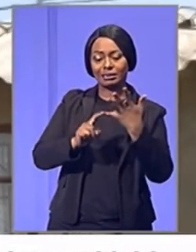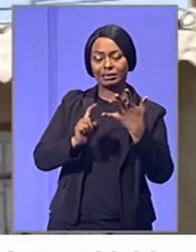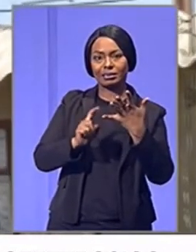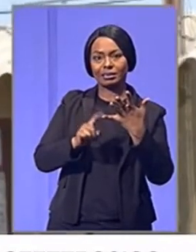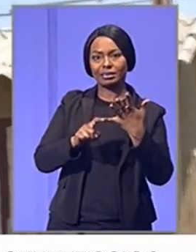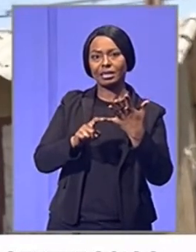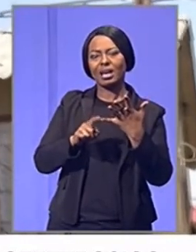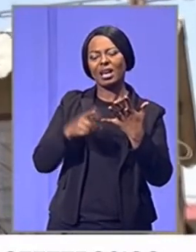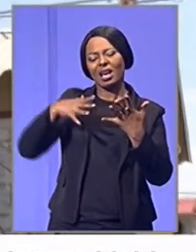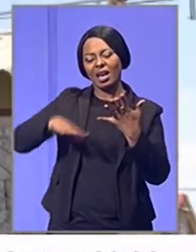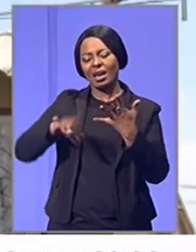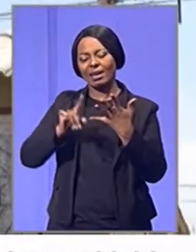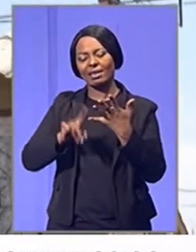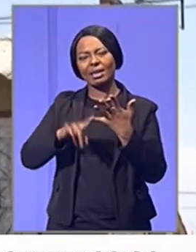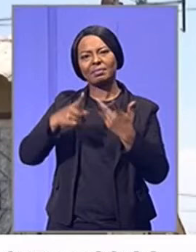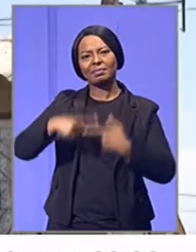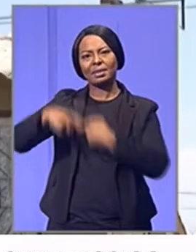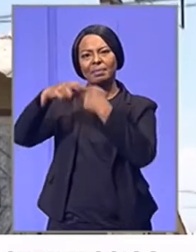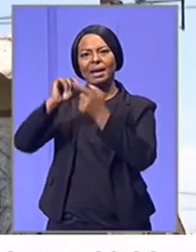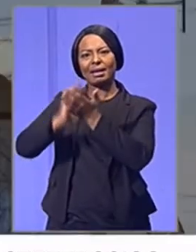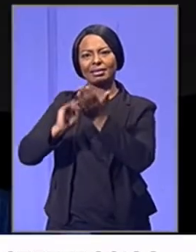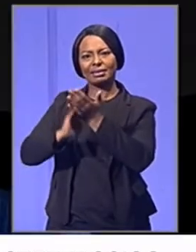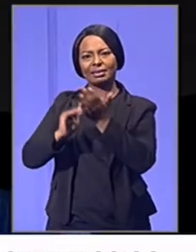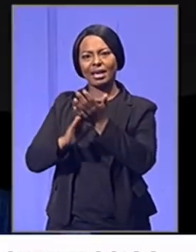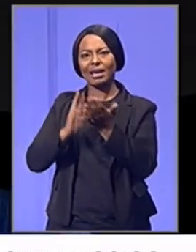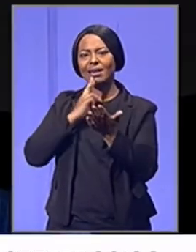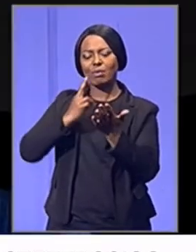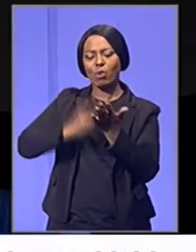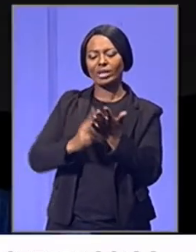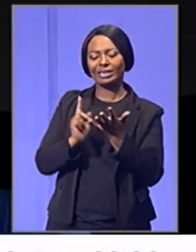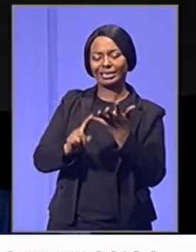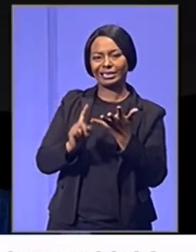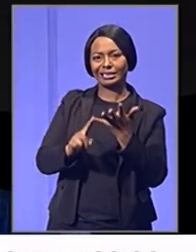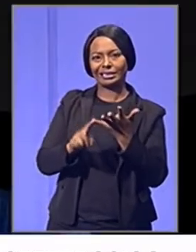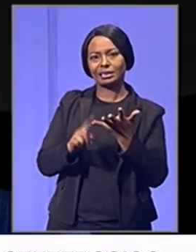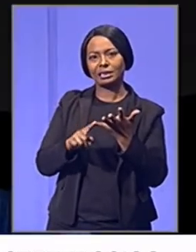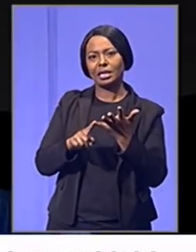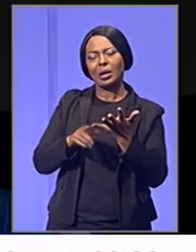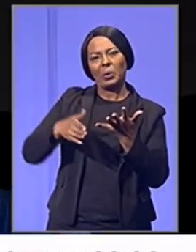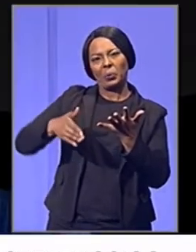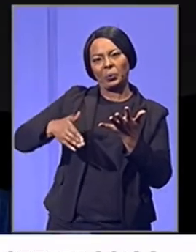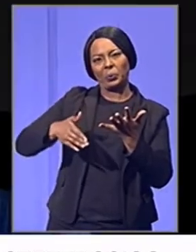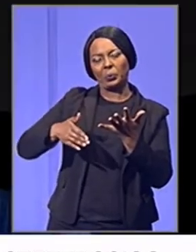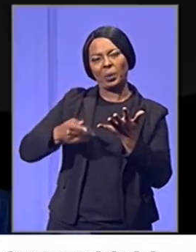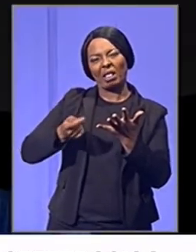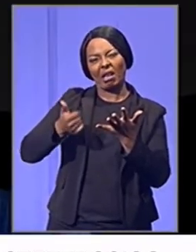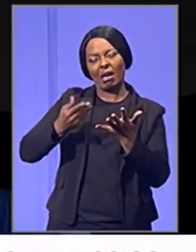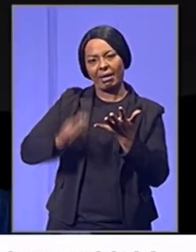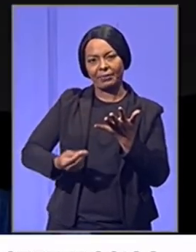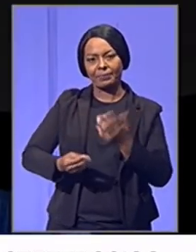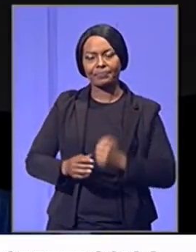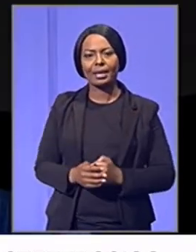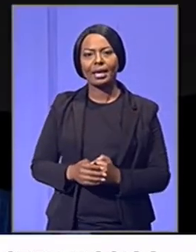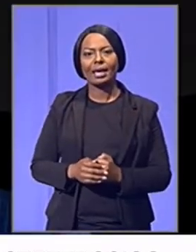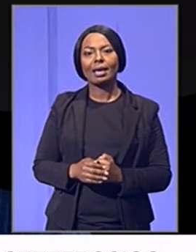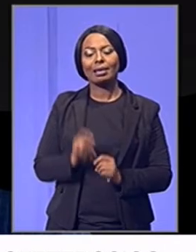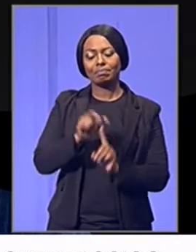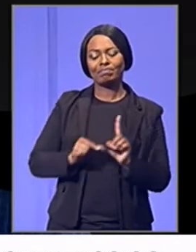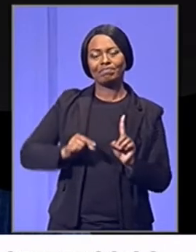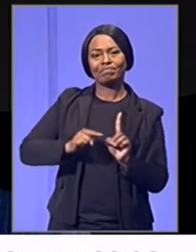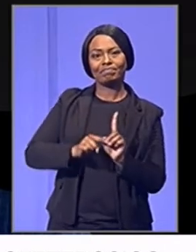mokwaledi kakaretso yo sekegilweng wa ANC Magashule. The former premier of the Free State and the suspended Secretary General